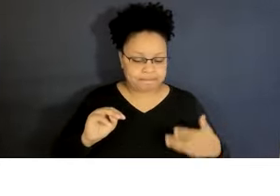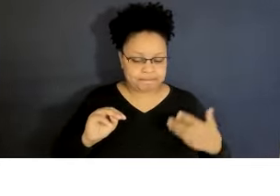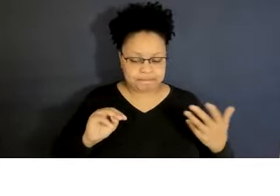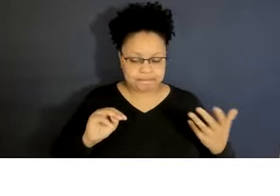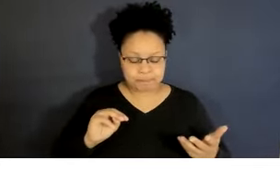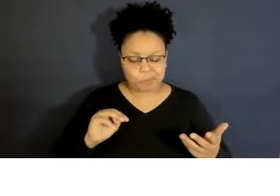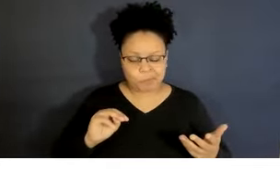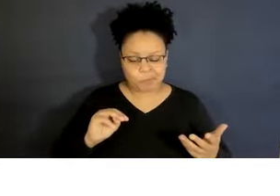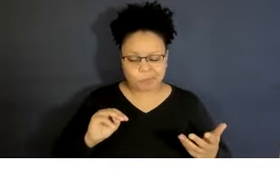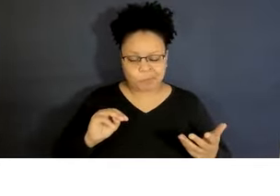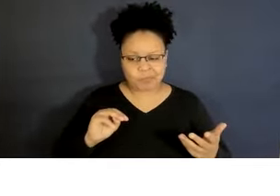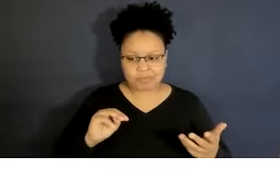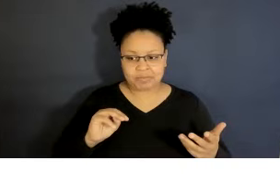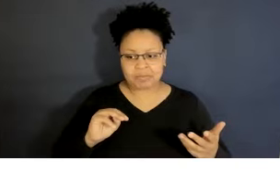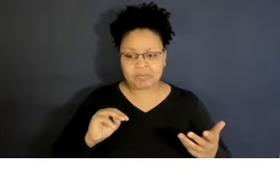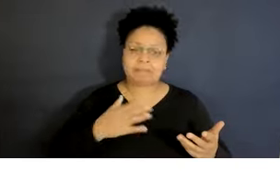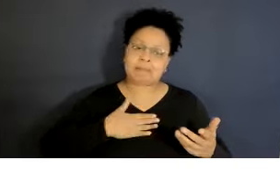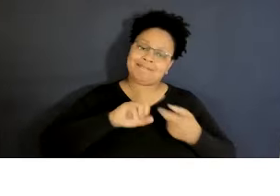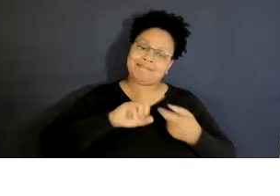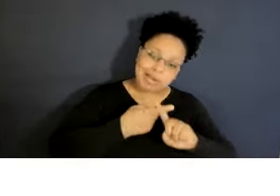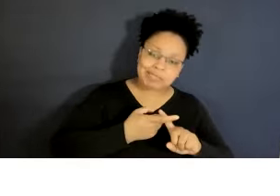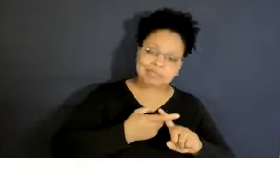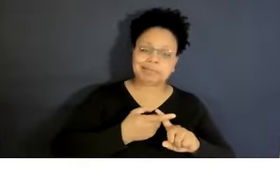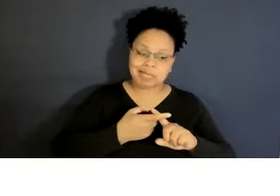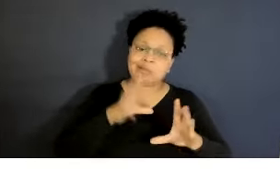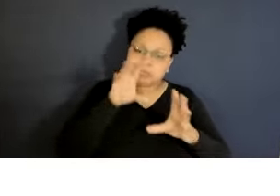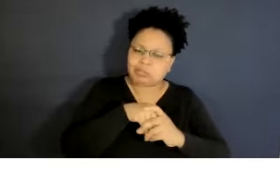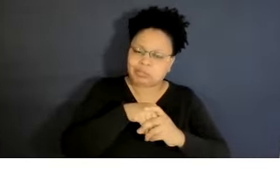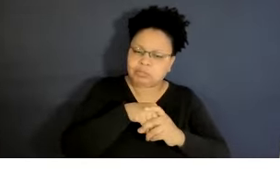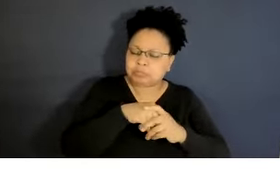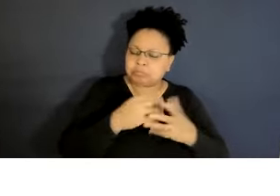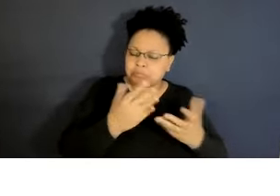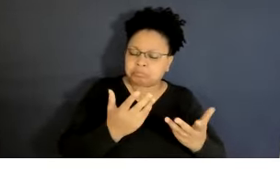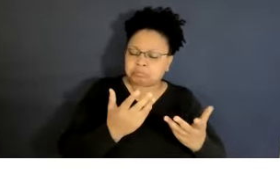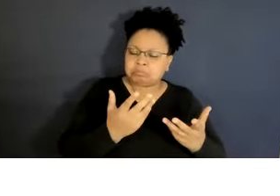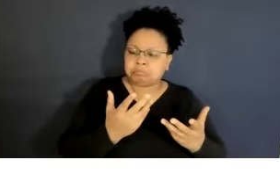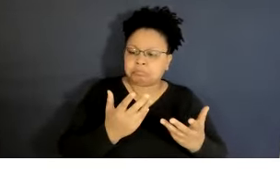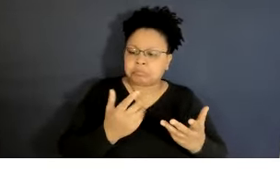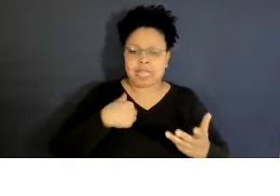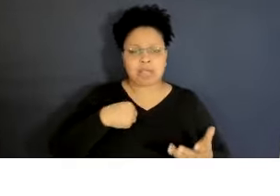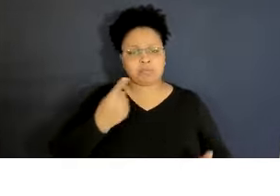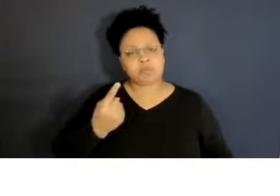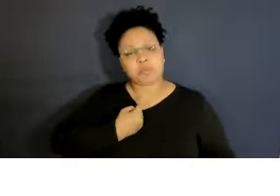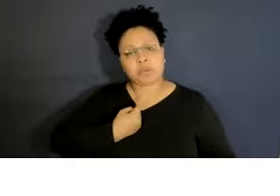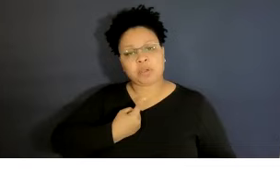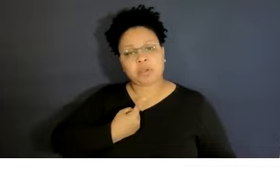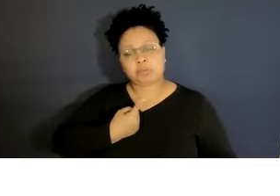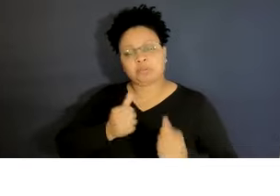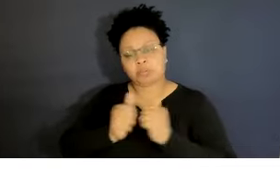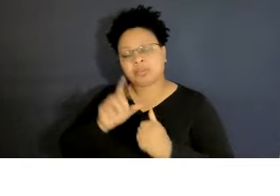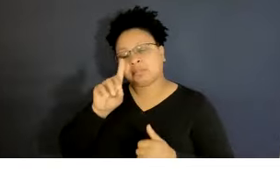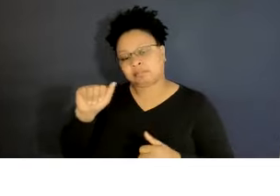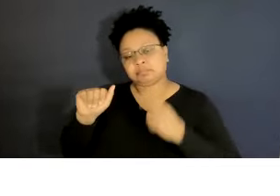the community of friends I had for the most part, even though I was the only one with a